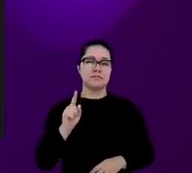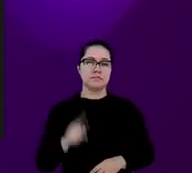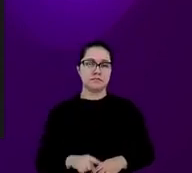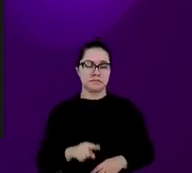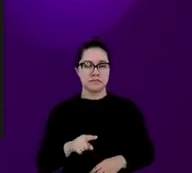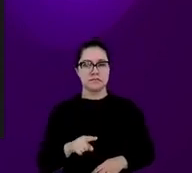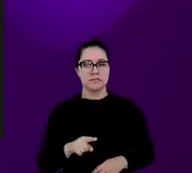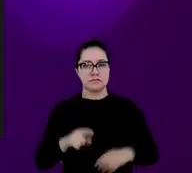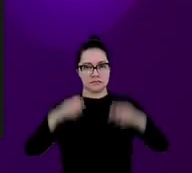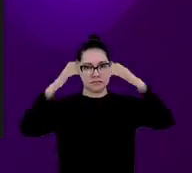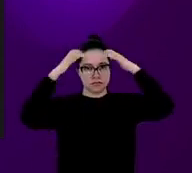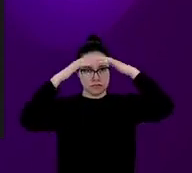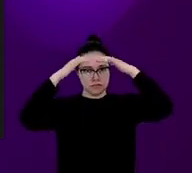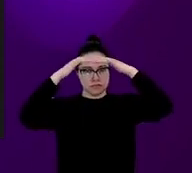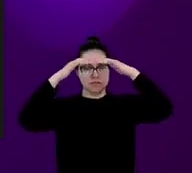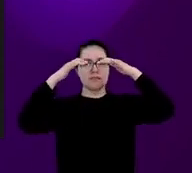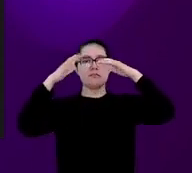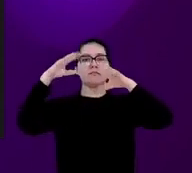make